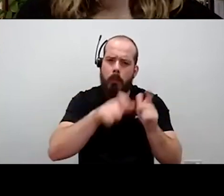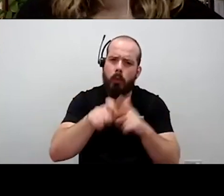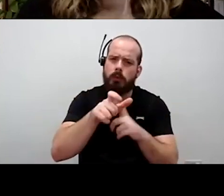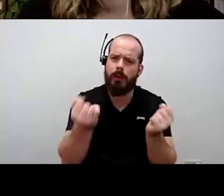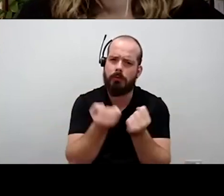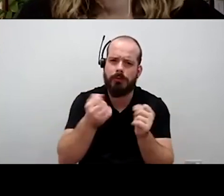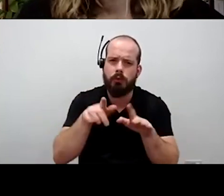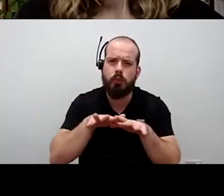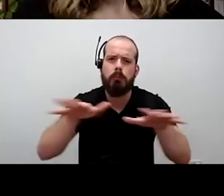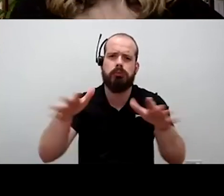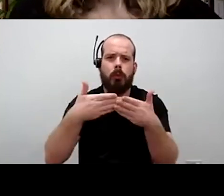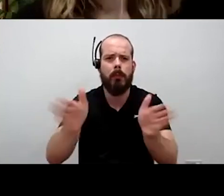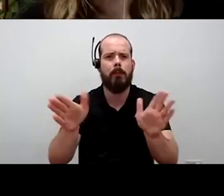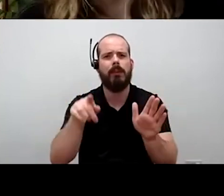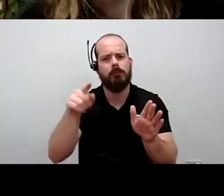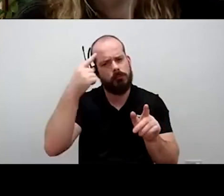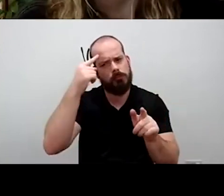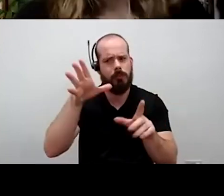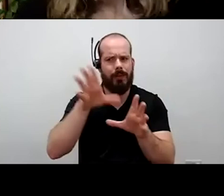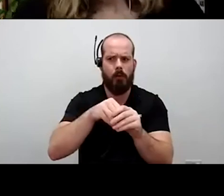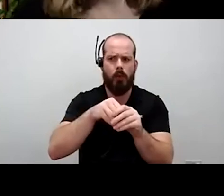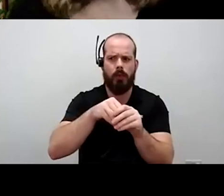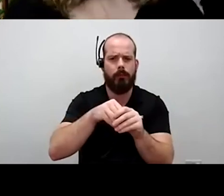to involve the people who aren't going to be